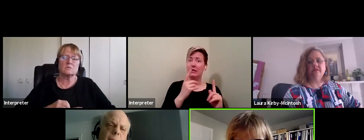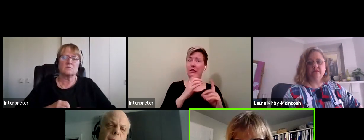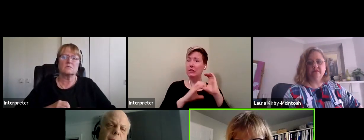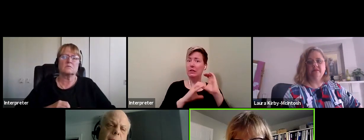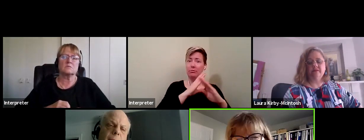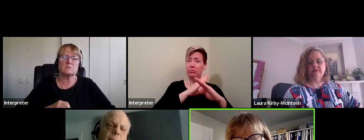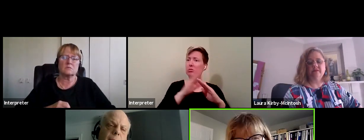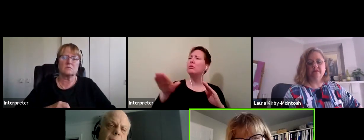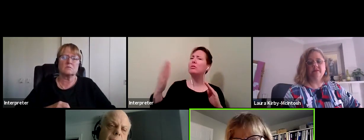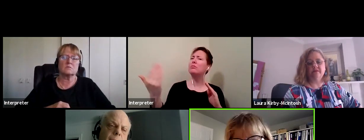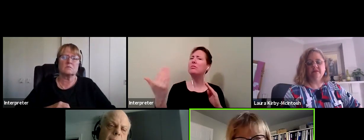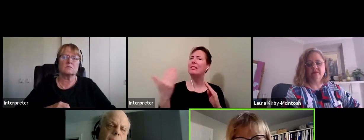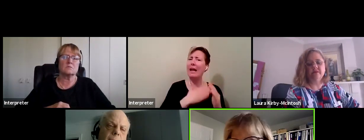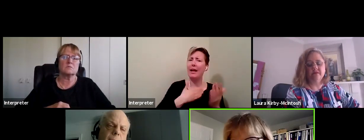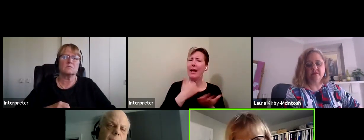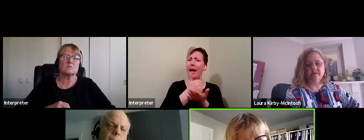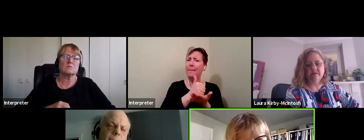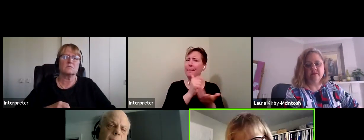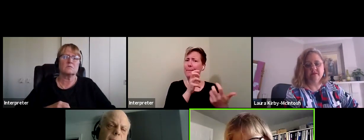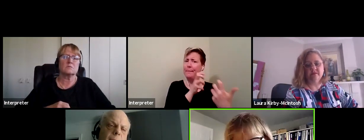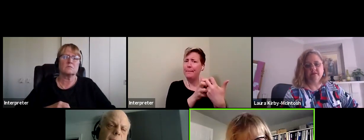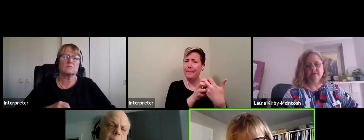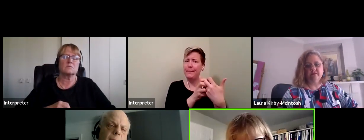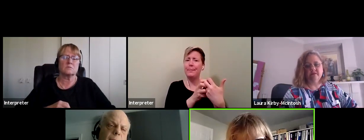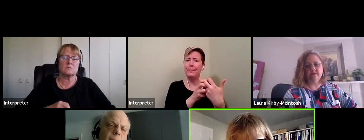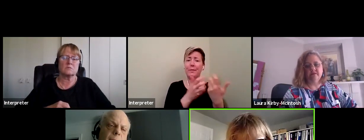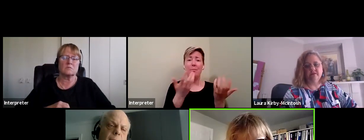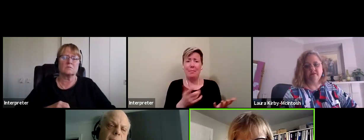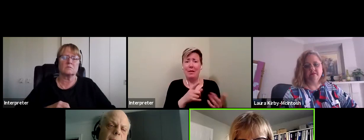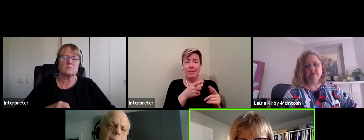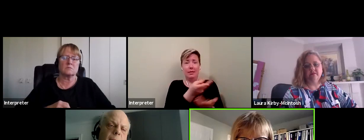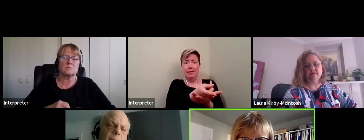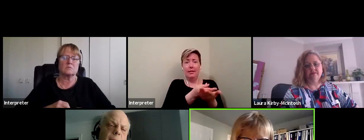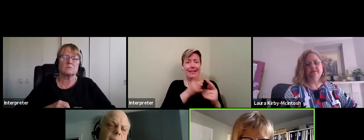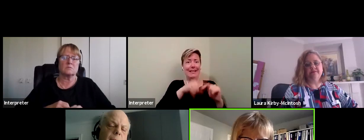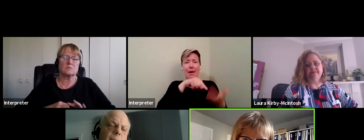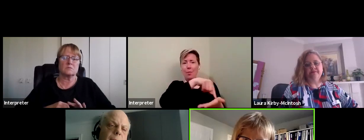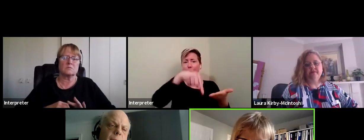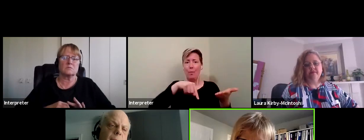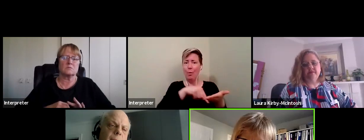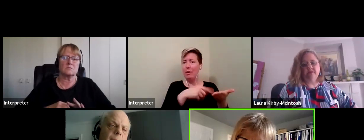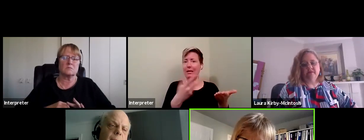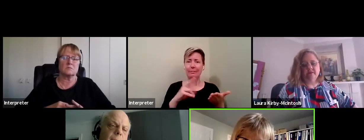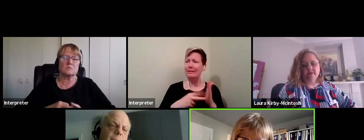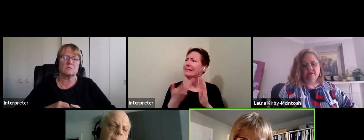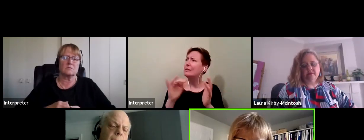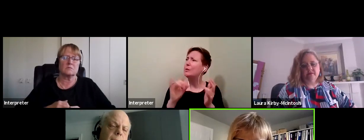to adapt that. I also see this as a separate unit. I think we have rehab